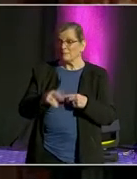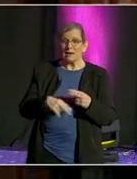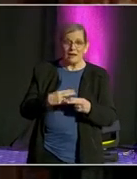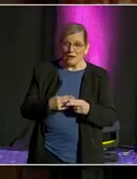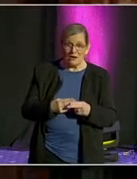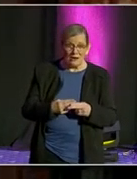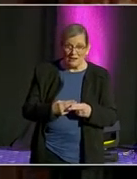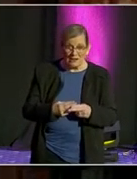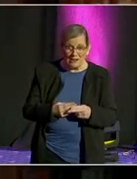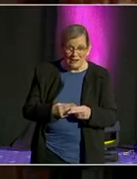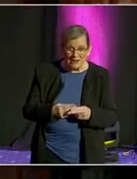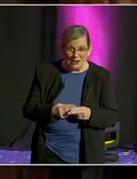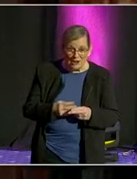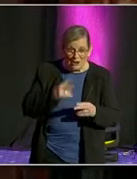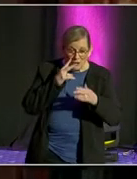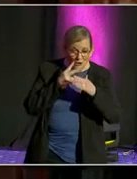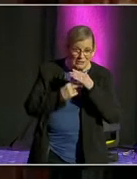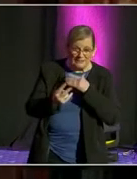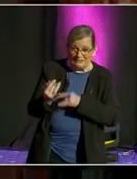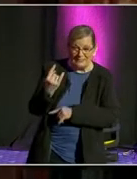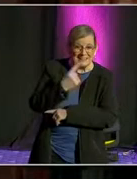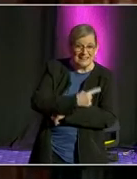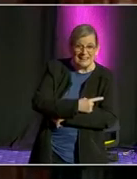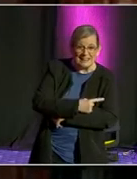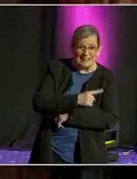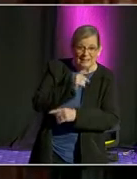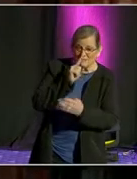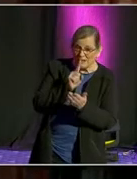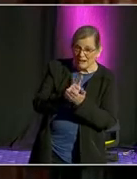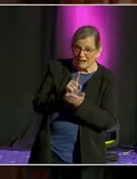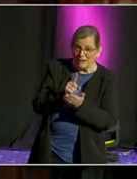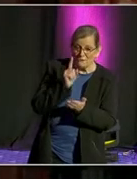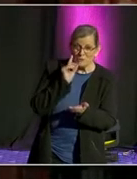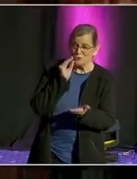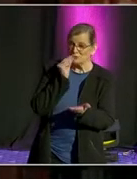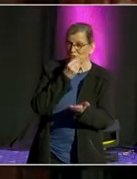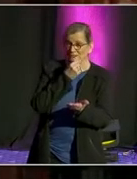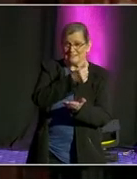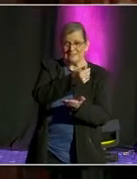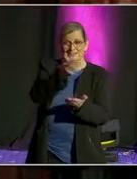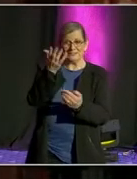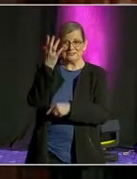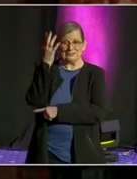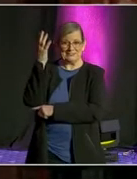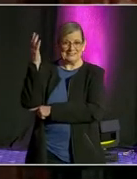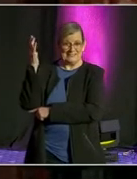date and the duration of the blossoms, and that is the way it should be.